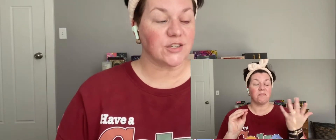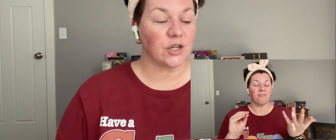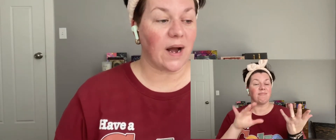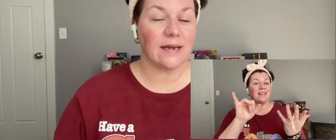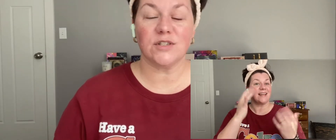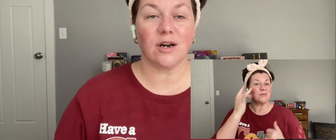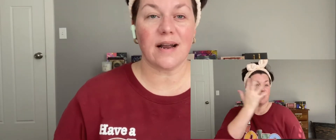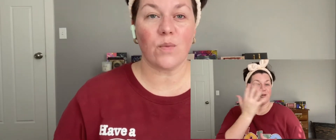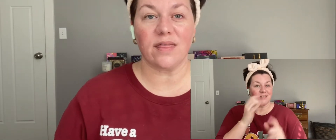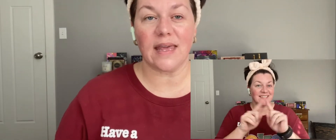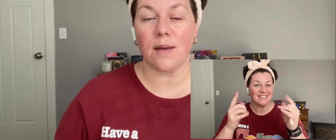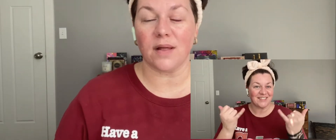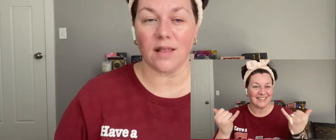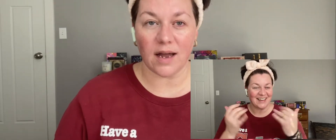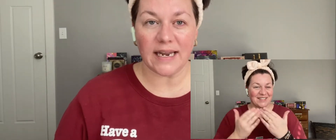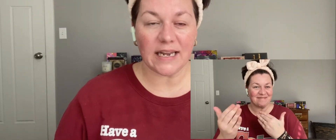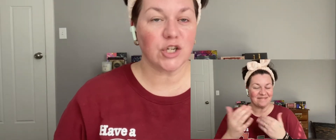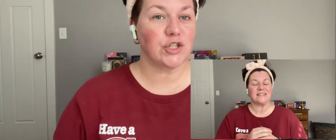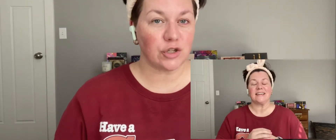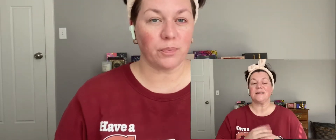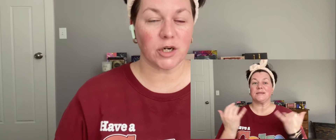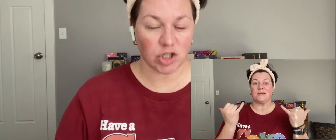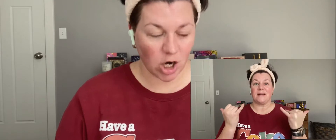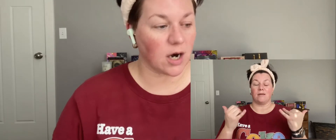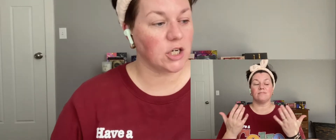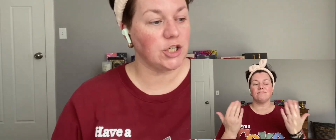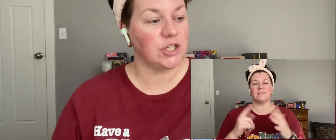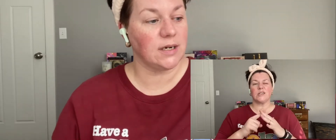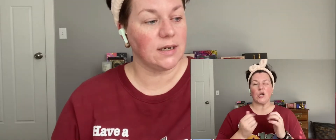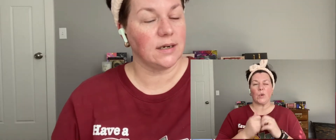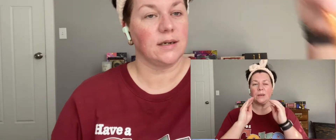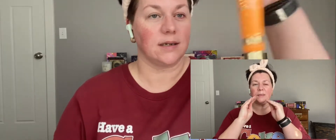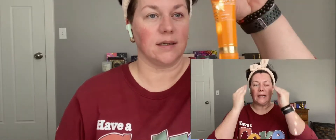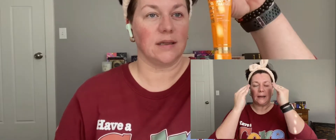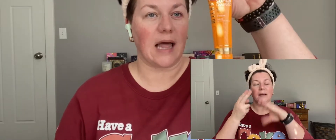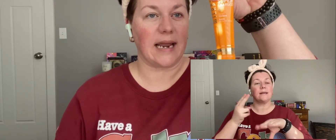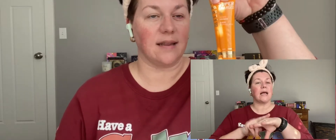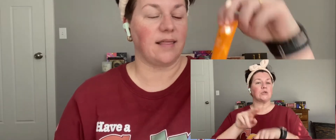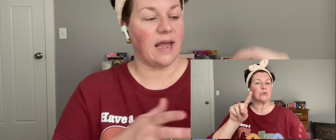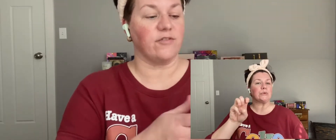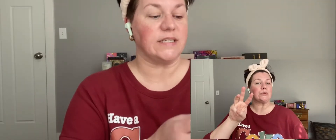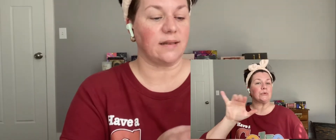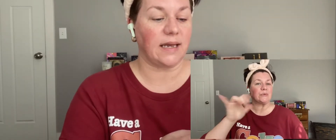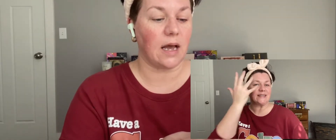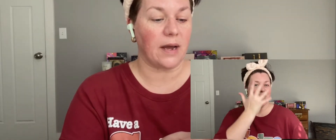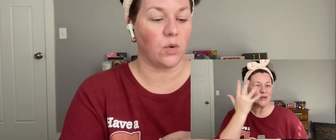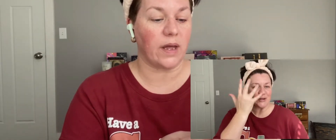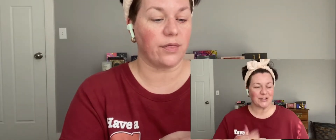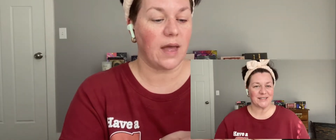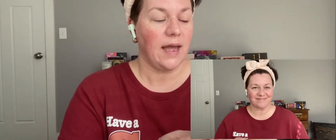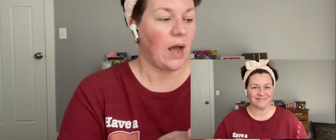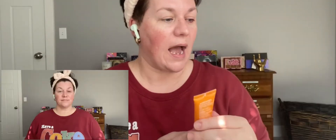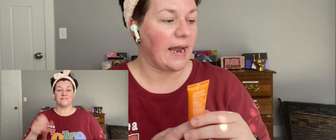Okay, so I am starting with the Milani Supercharged line that they have recently come out